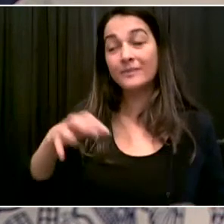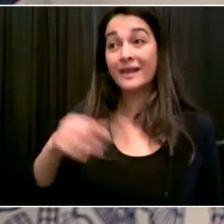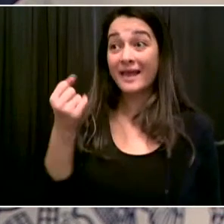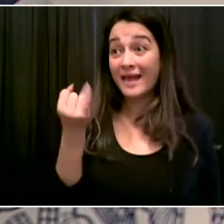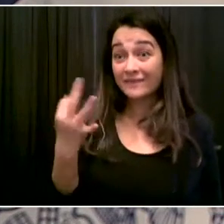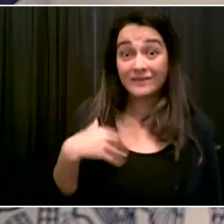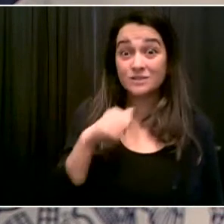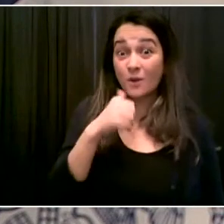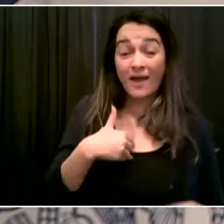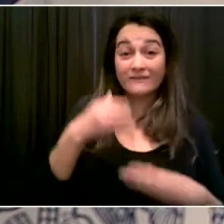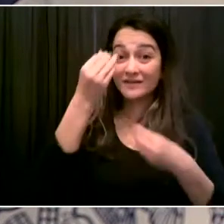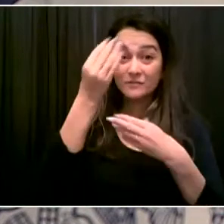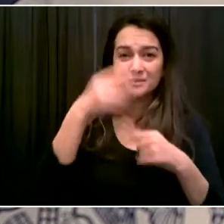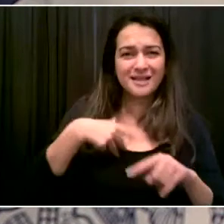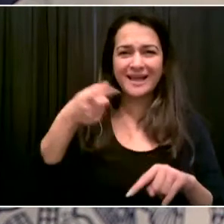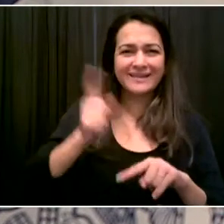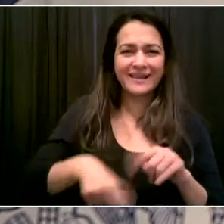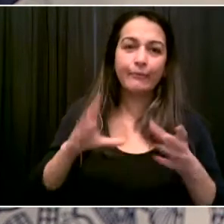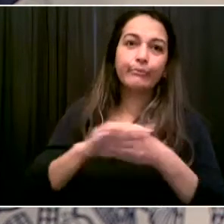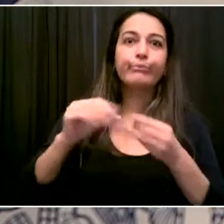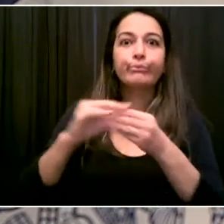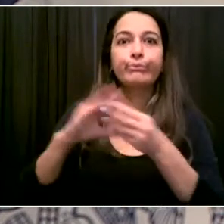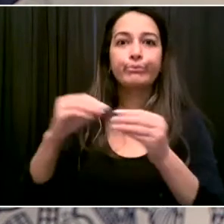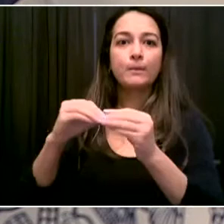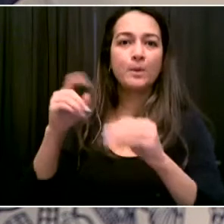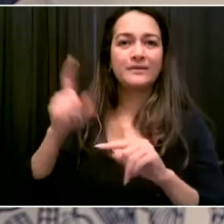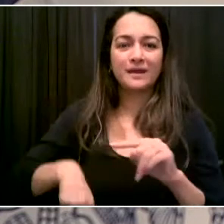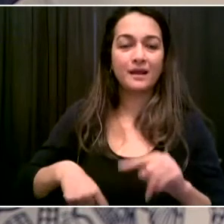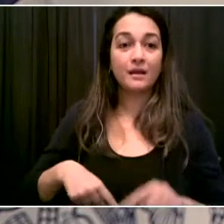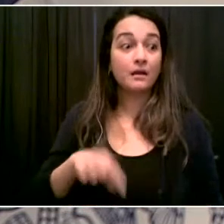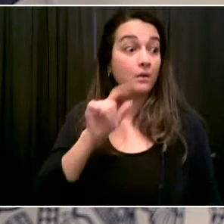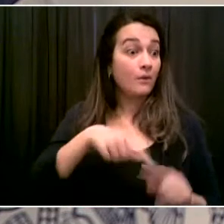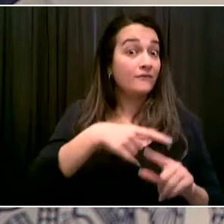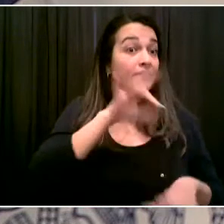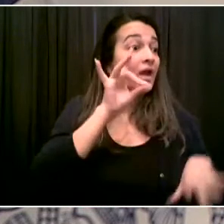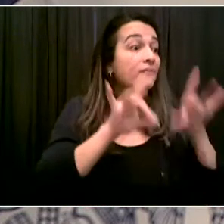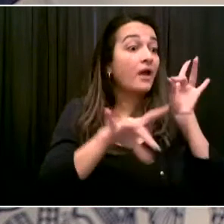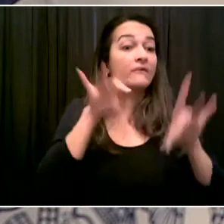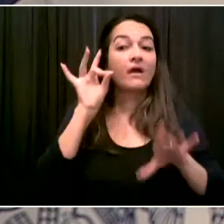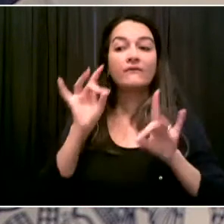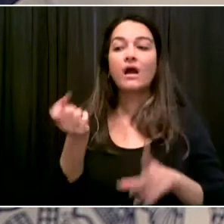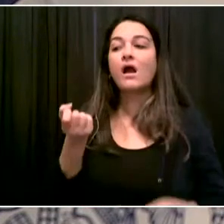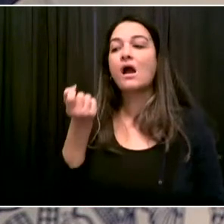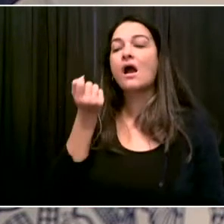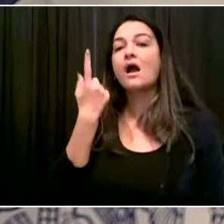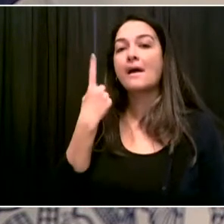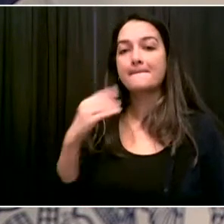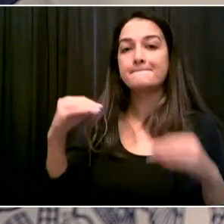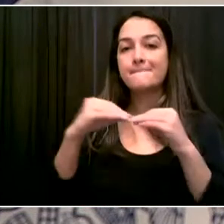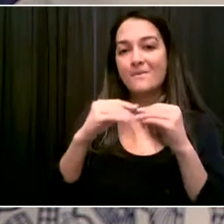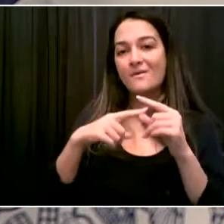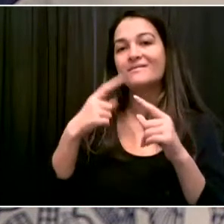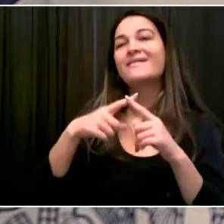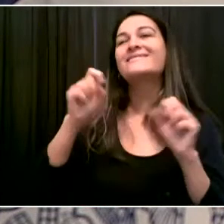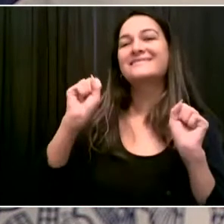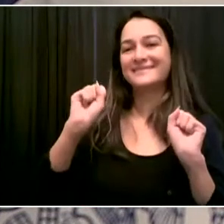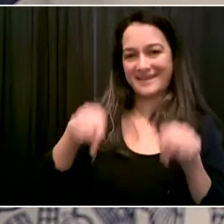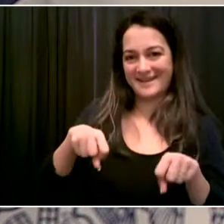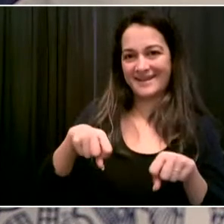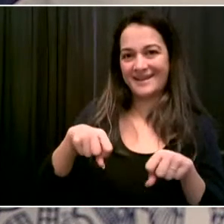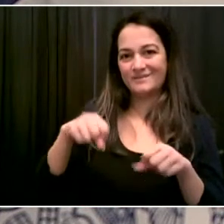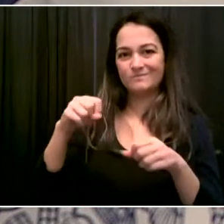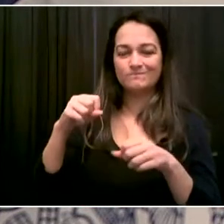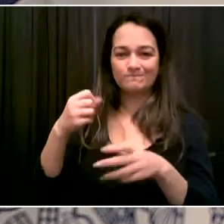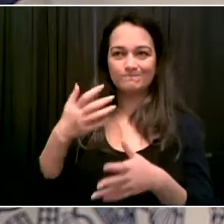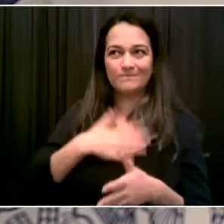right now is for the governor to resign and end the agony he's putting the state of New York through, and